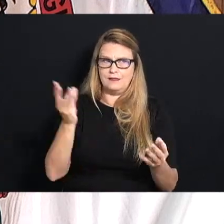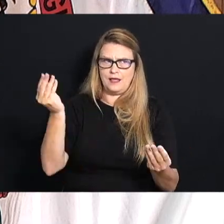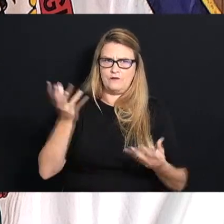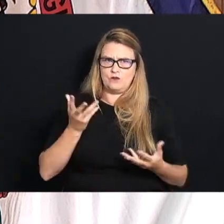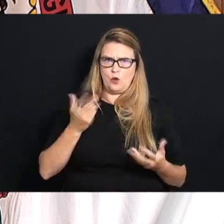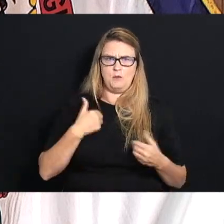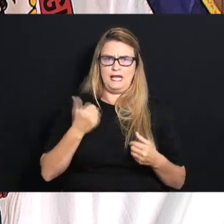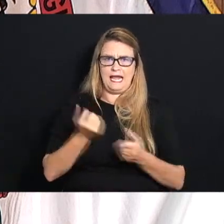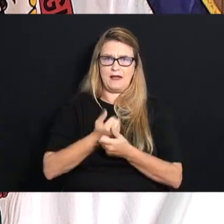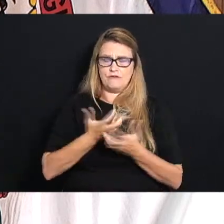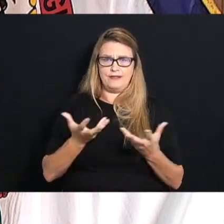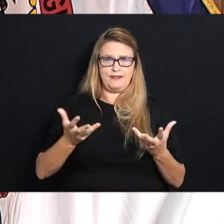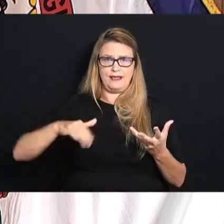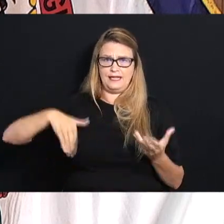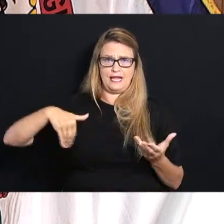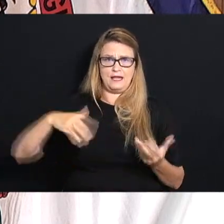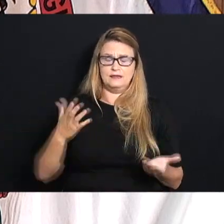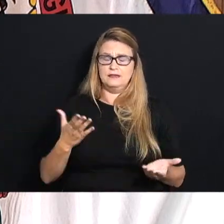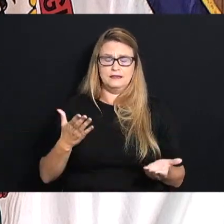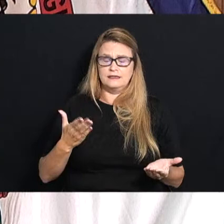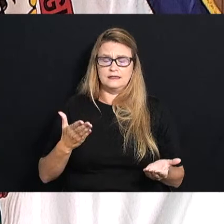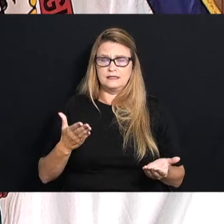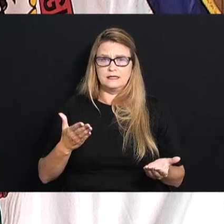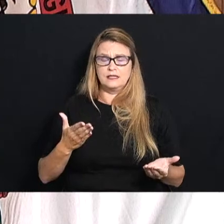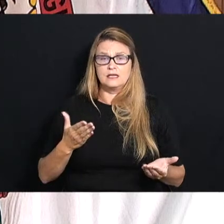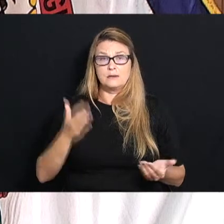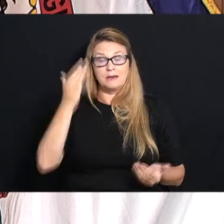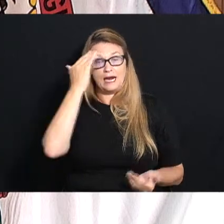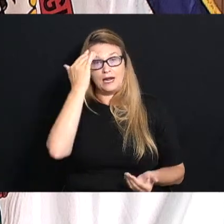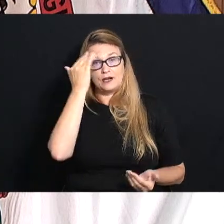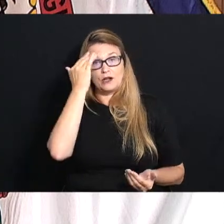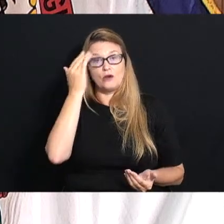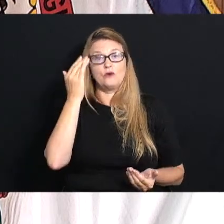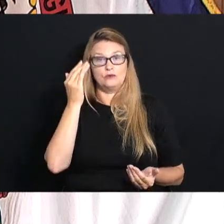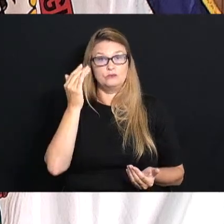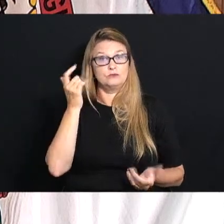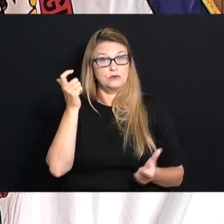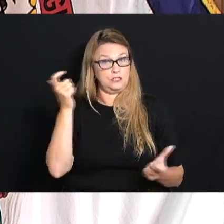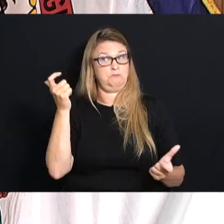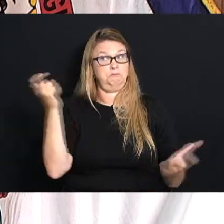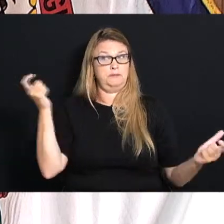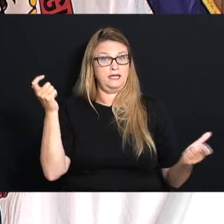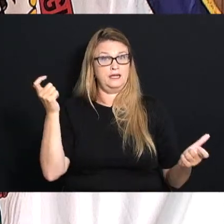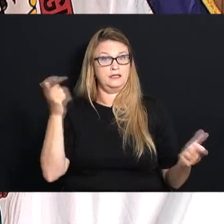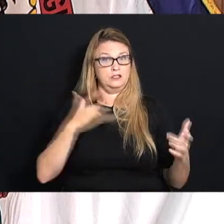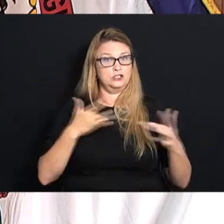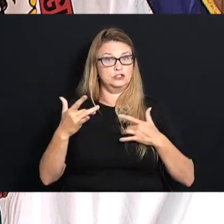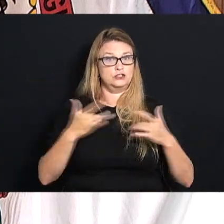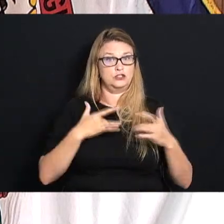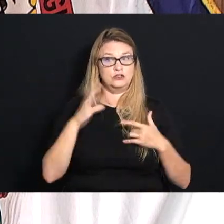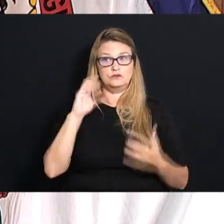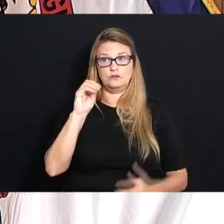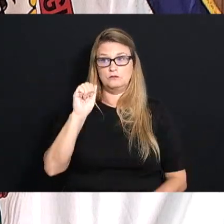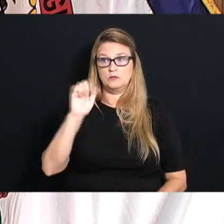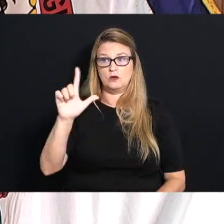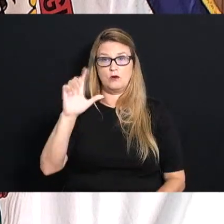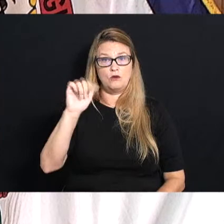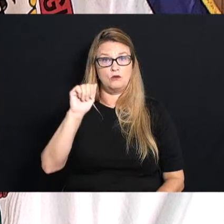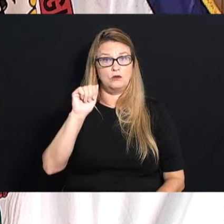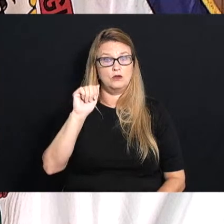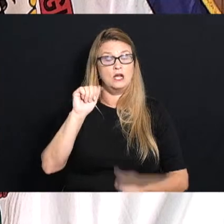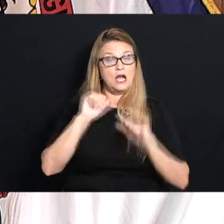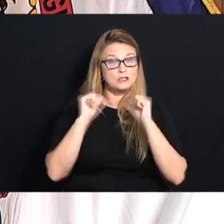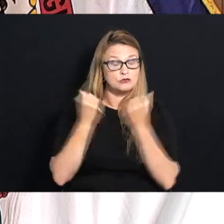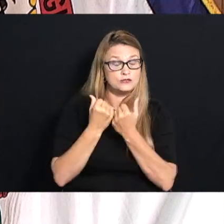every detail of the plan. I know that there's major concern for the Coal Association